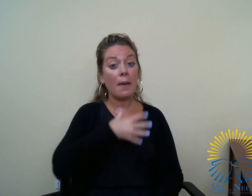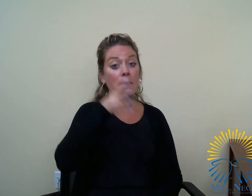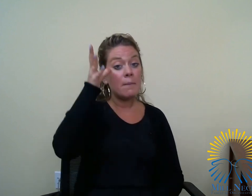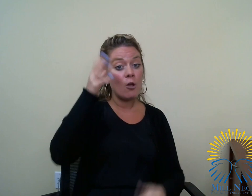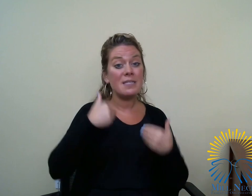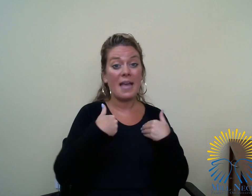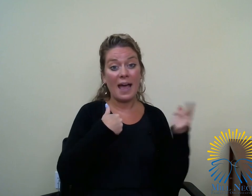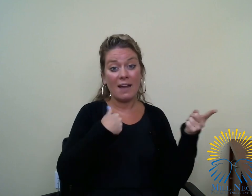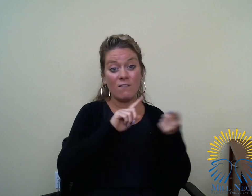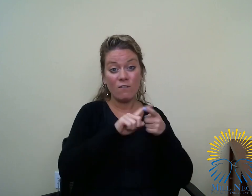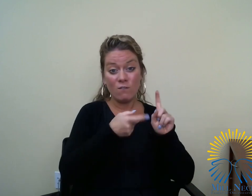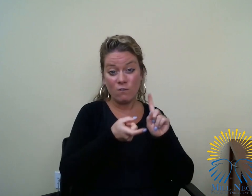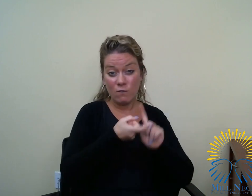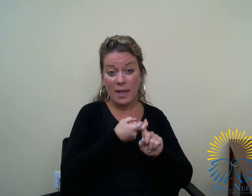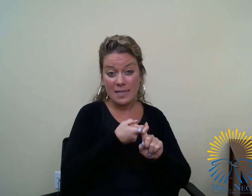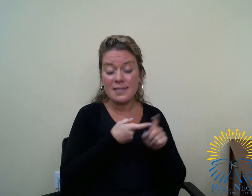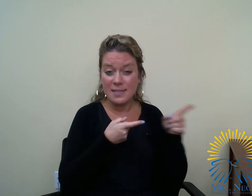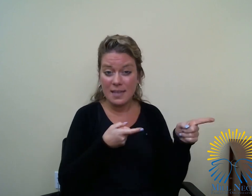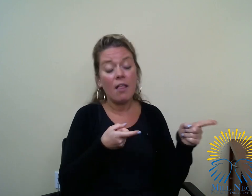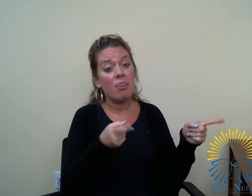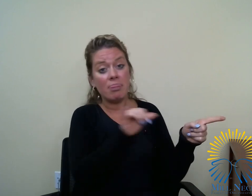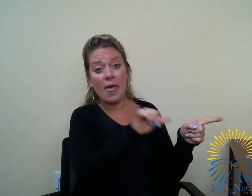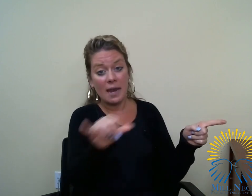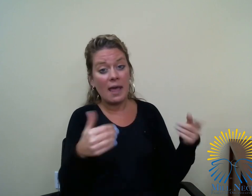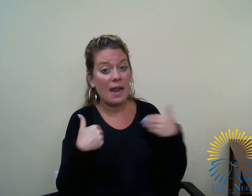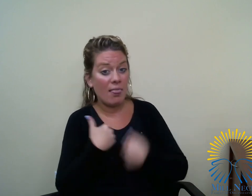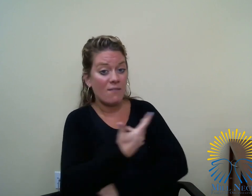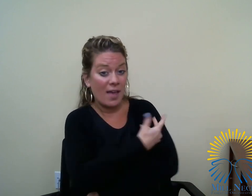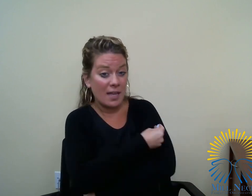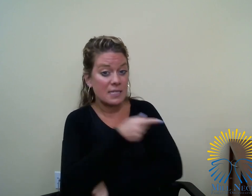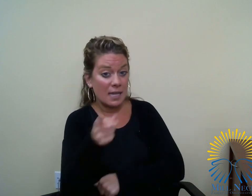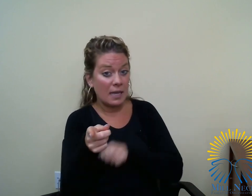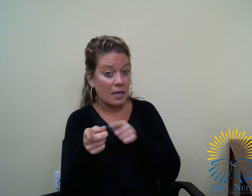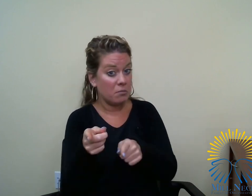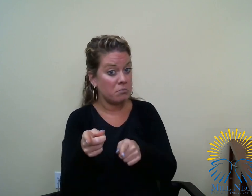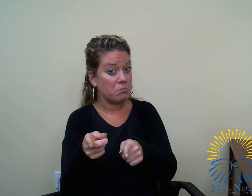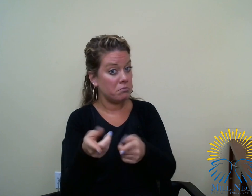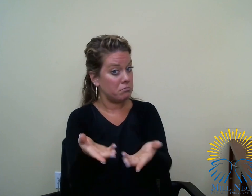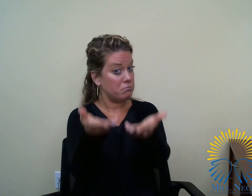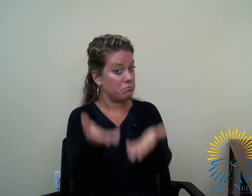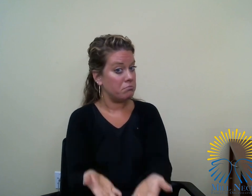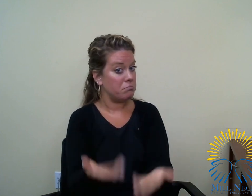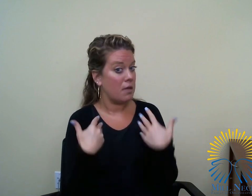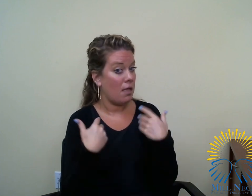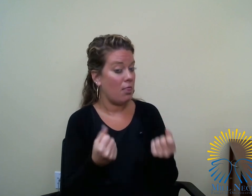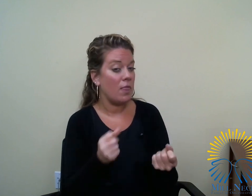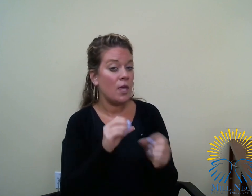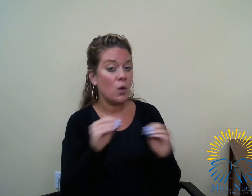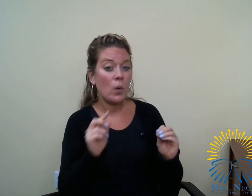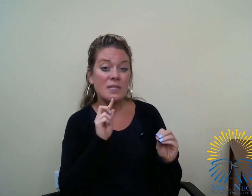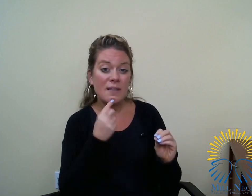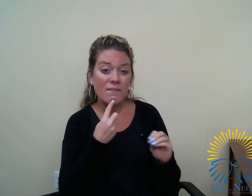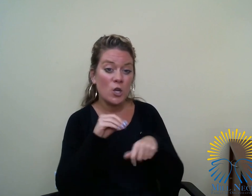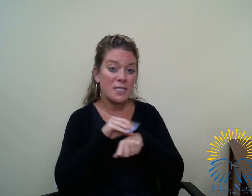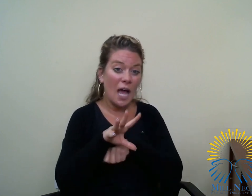friends that took the AstraZeneca vaccine and these people didn't have severe side effects or